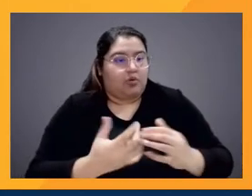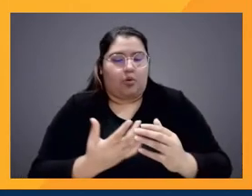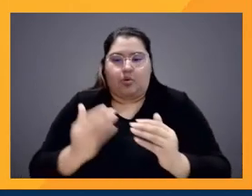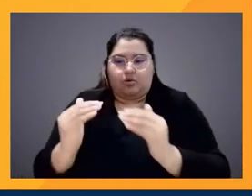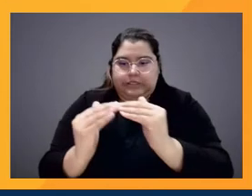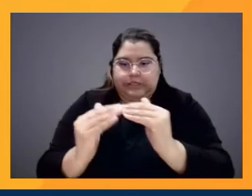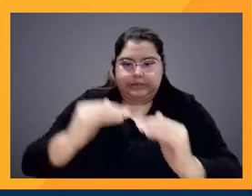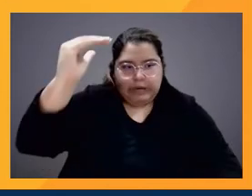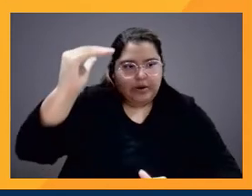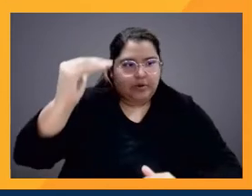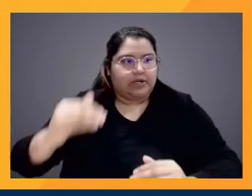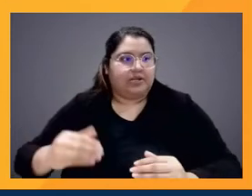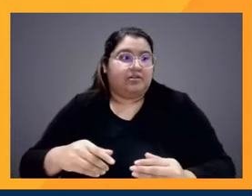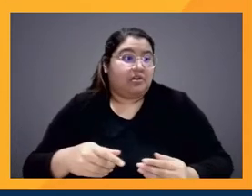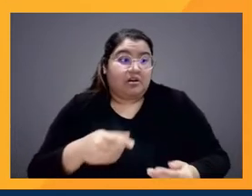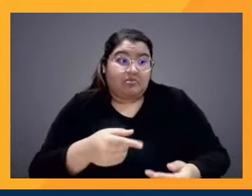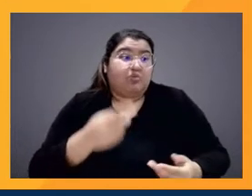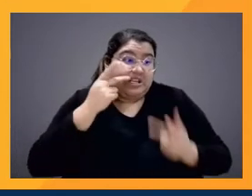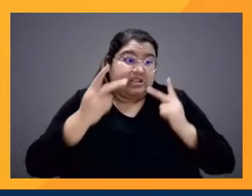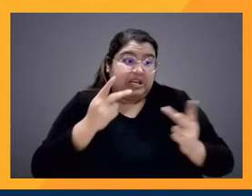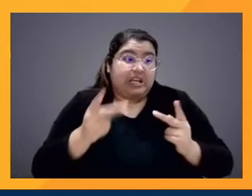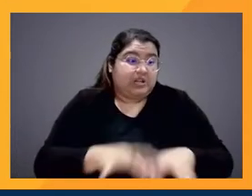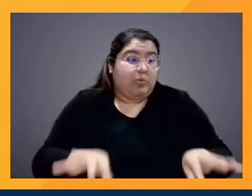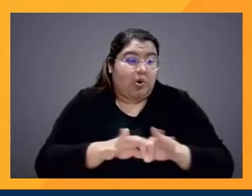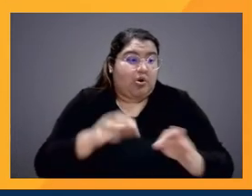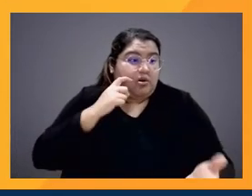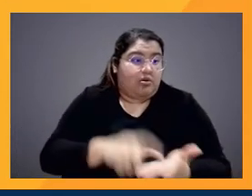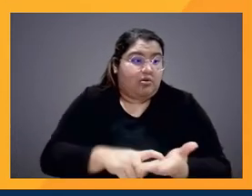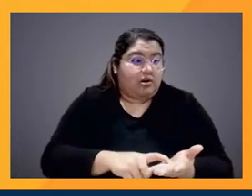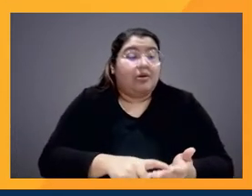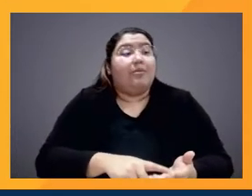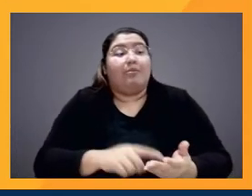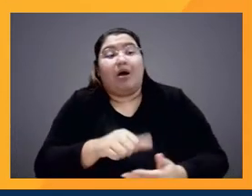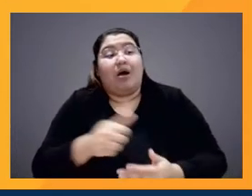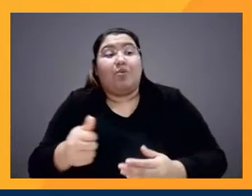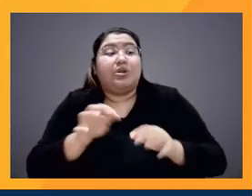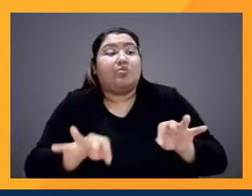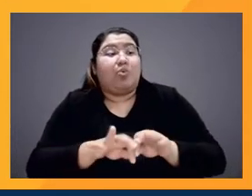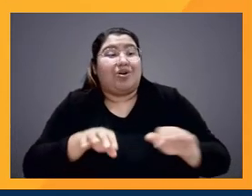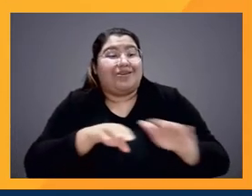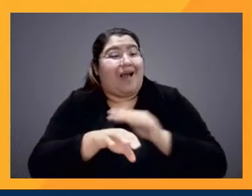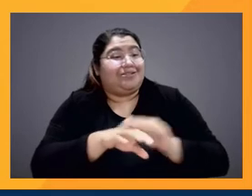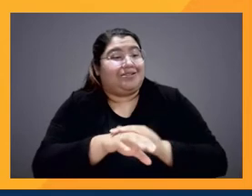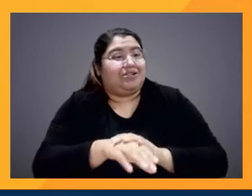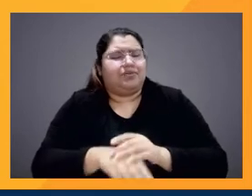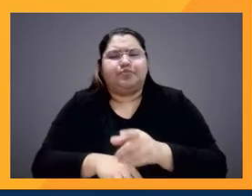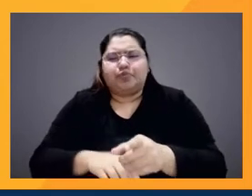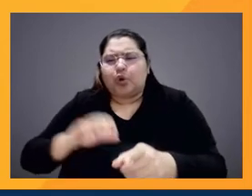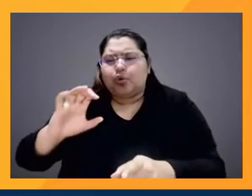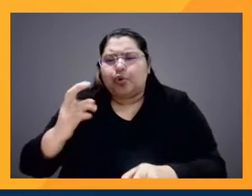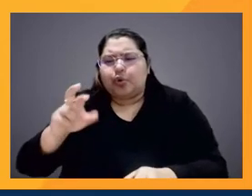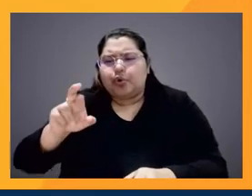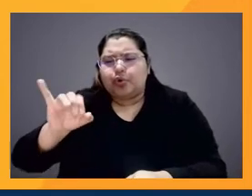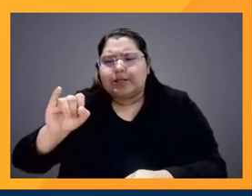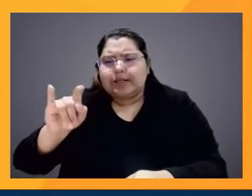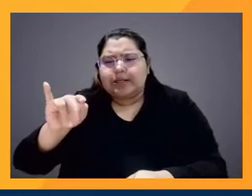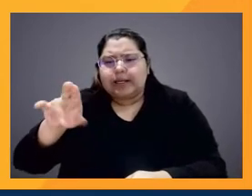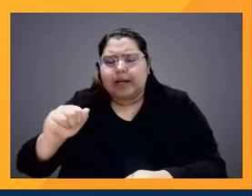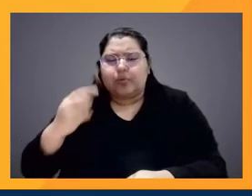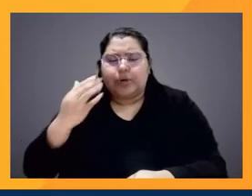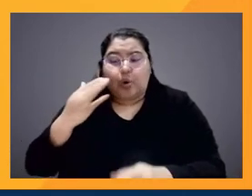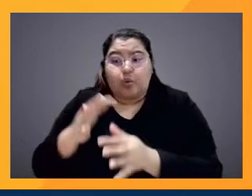happy to come back to you in a couple of years and tell you a more grounded answer to the question of how much it makes a difference. In terms of the kinds of things that we see that are